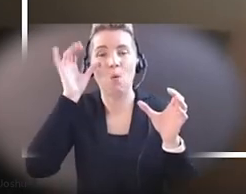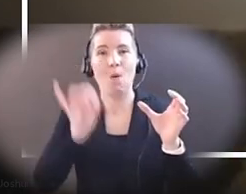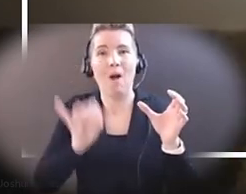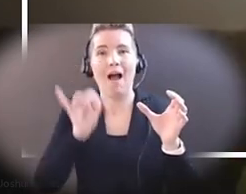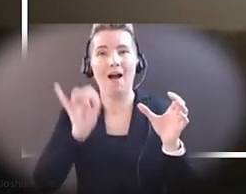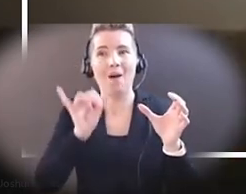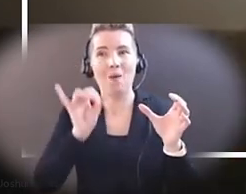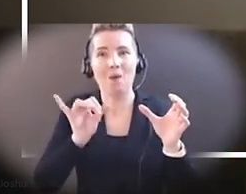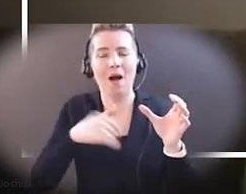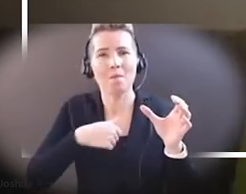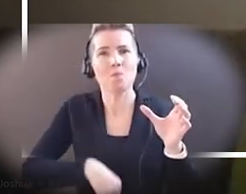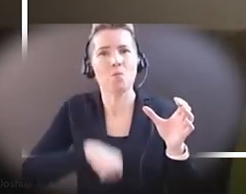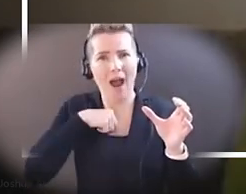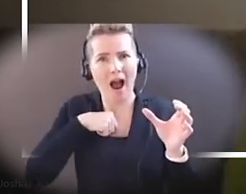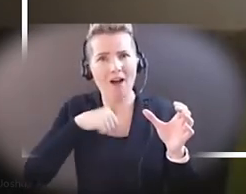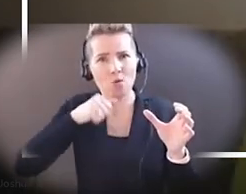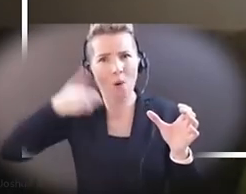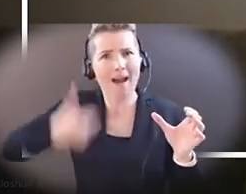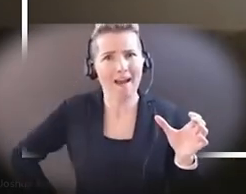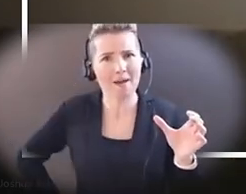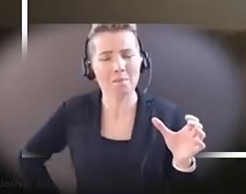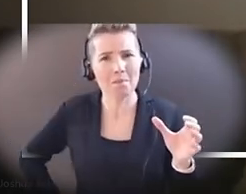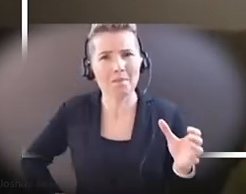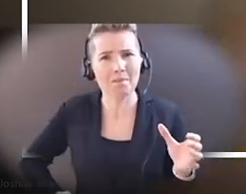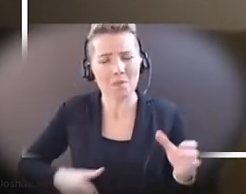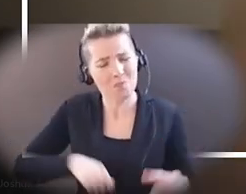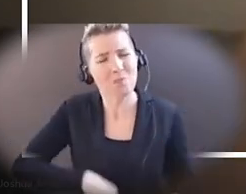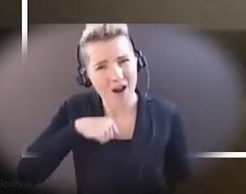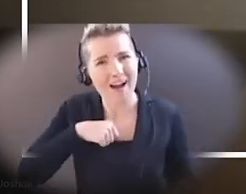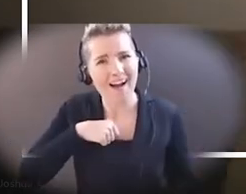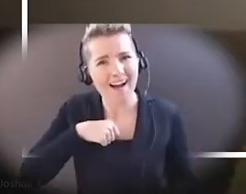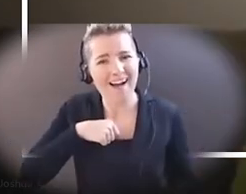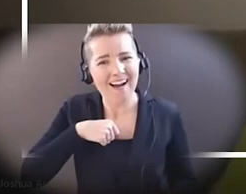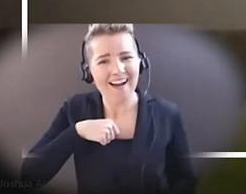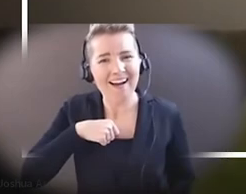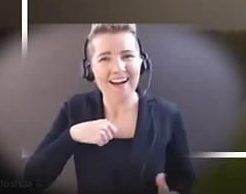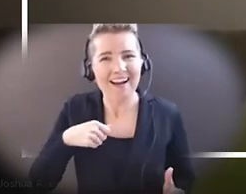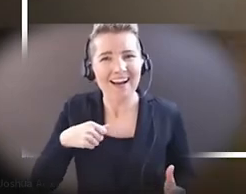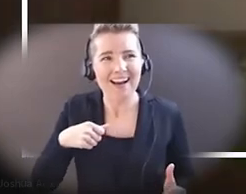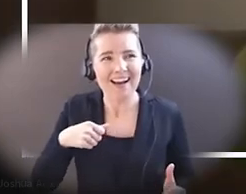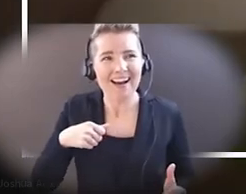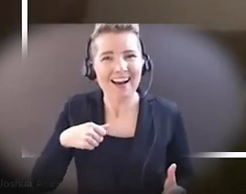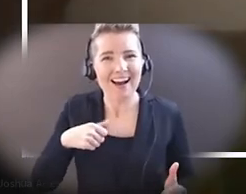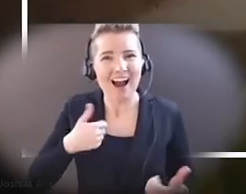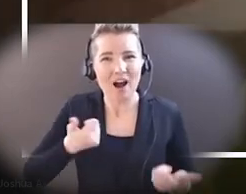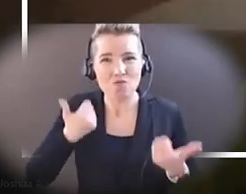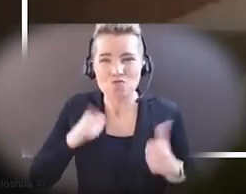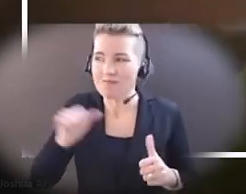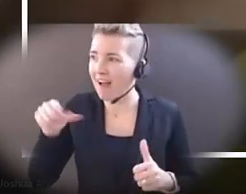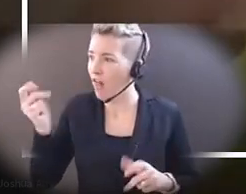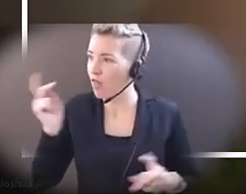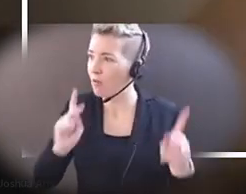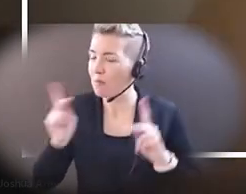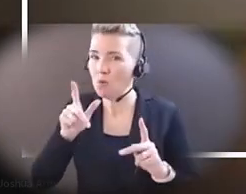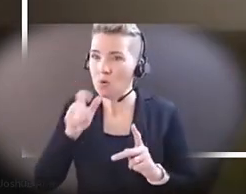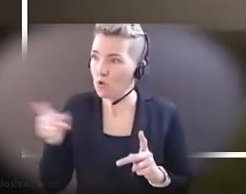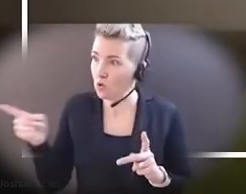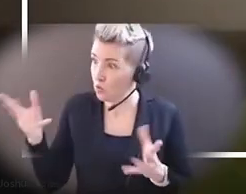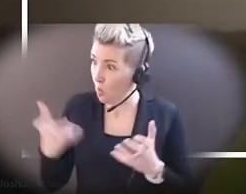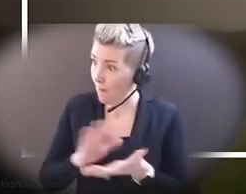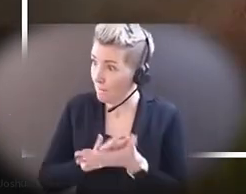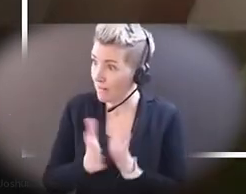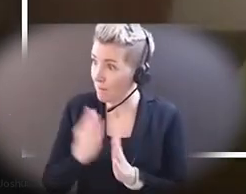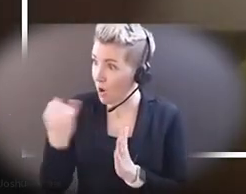really being proud of who I am as an Asian person. And just trying to pave the way for people who want to be artists like